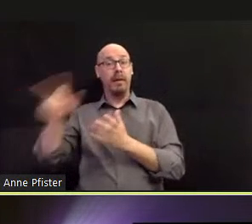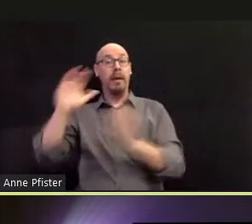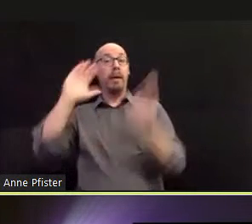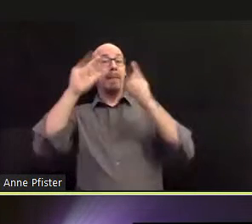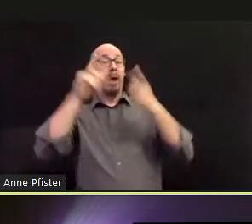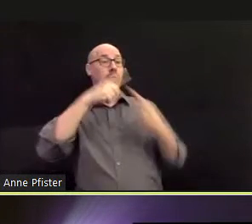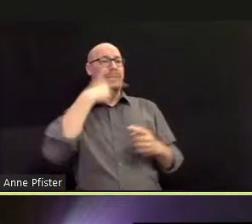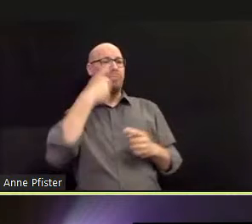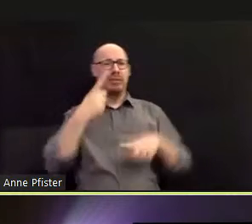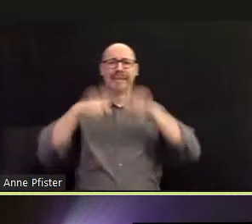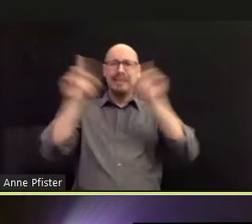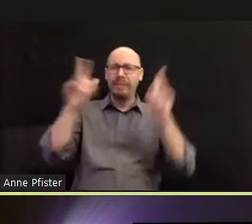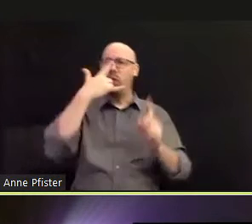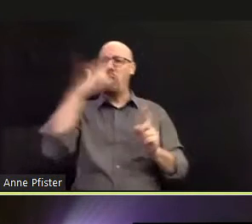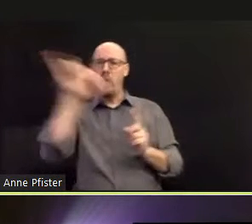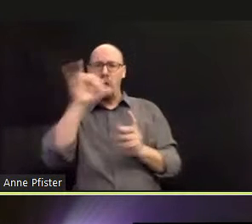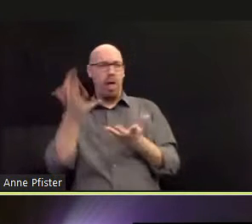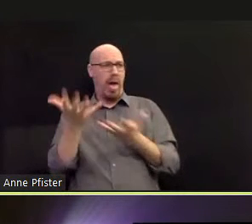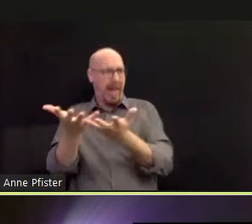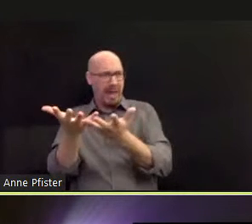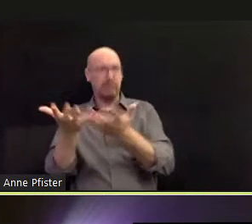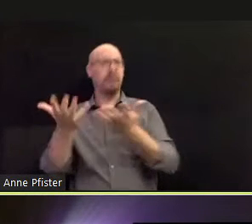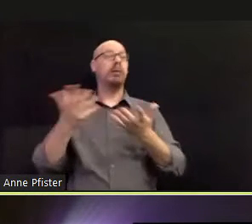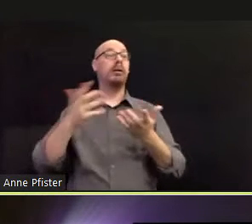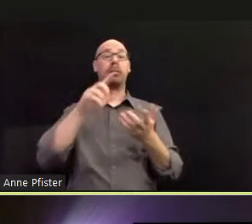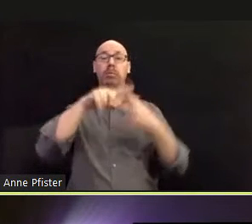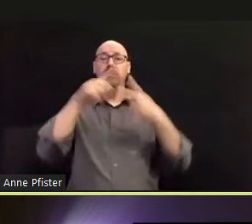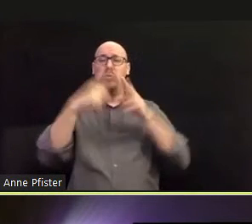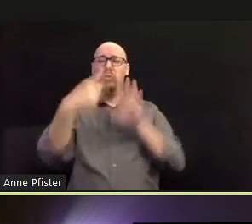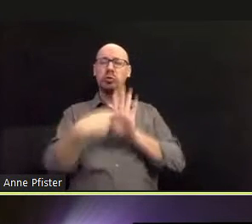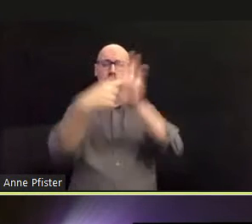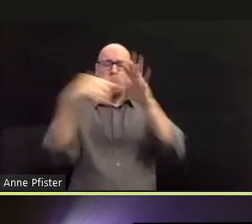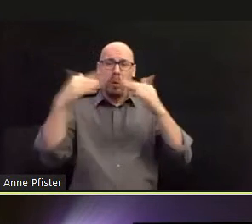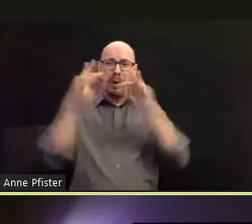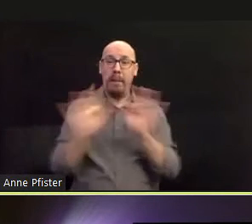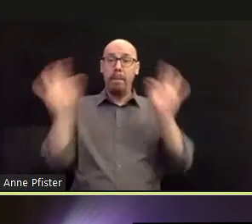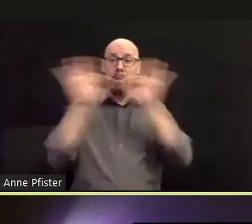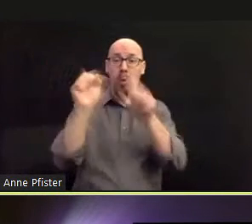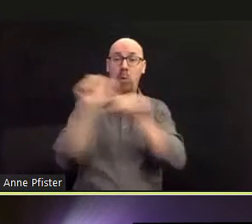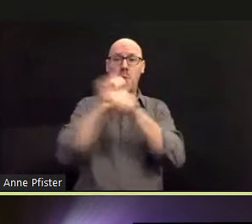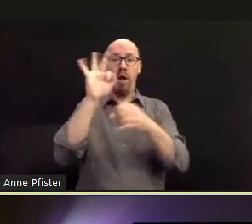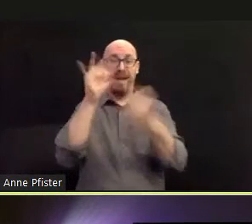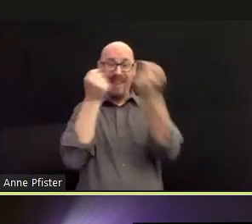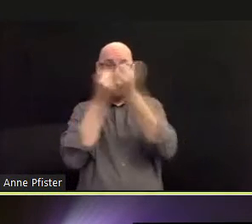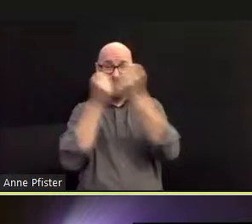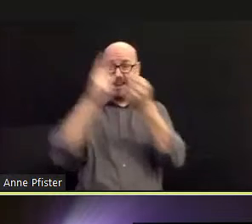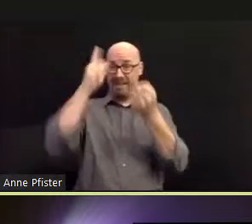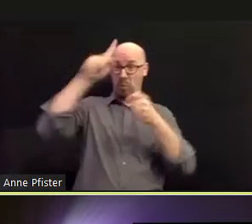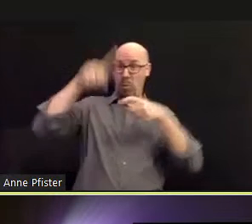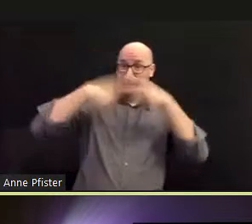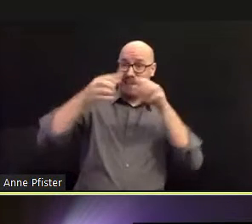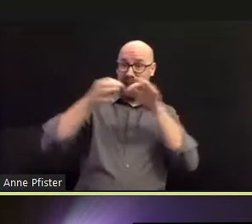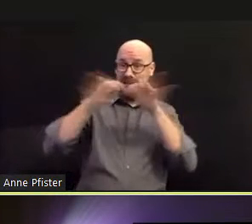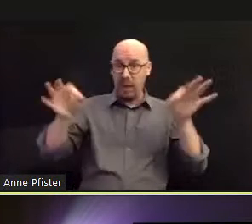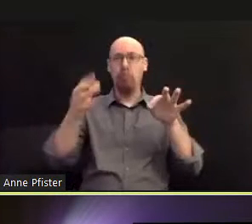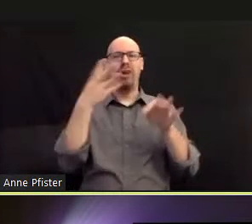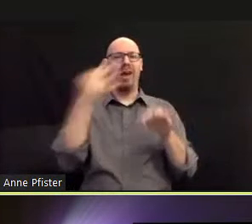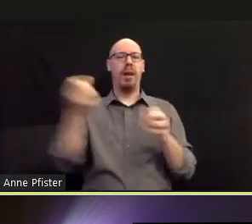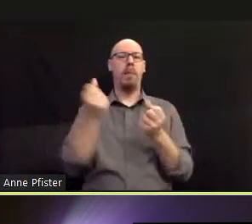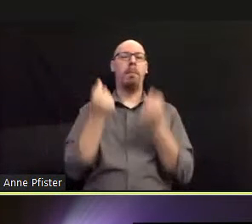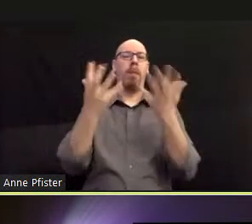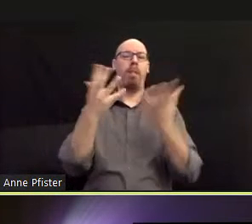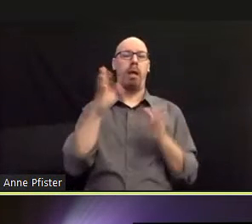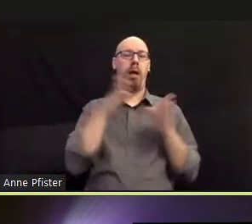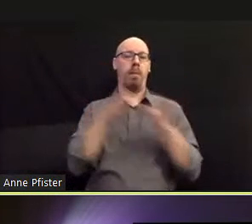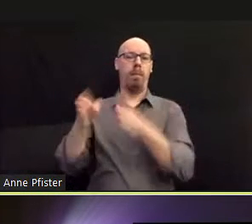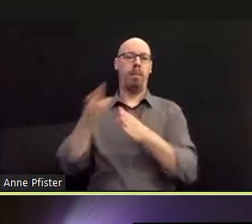counterparts, and done the important work of advocating for sign languages and multimodal access.